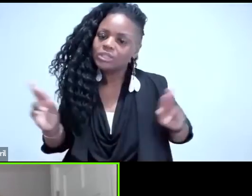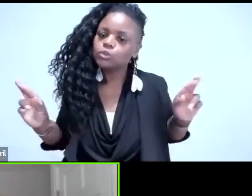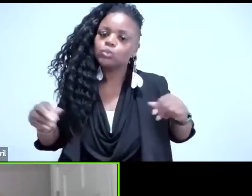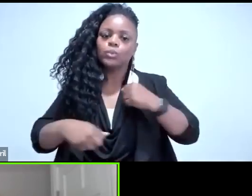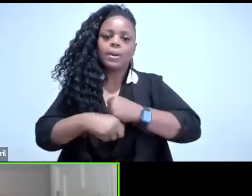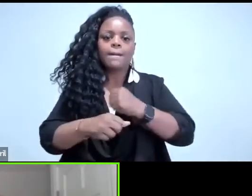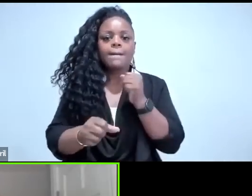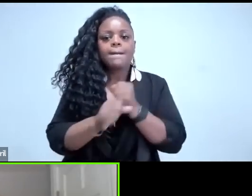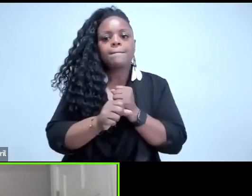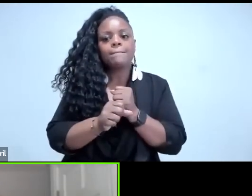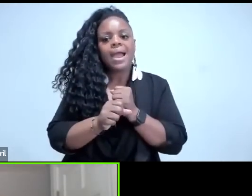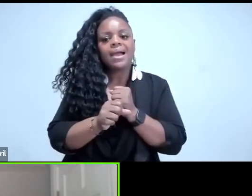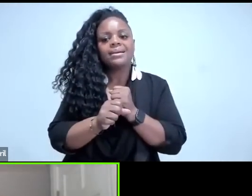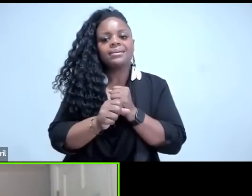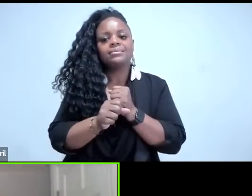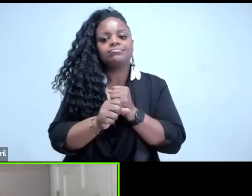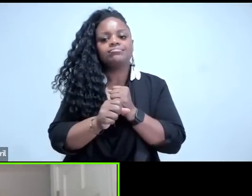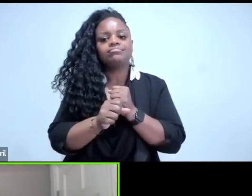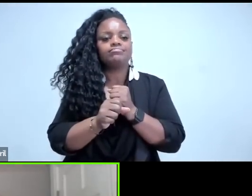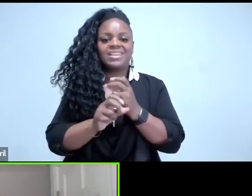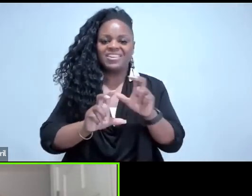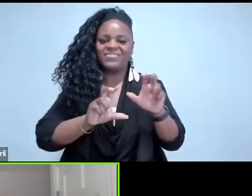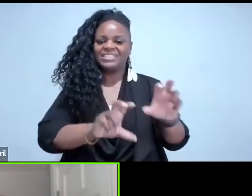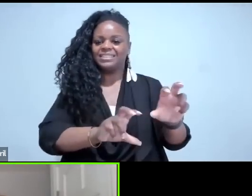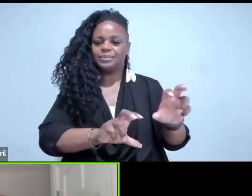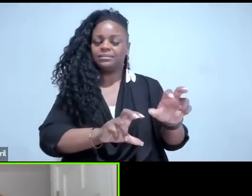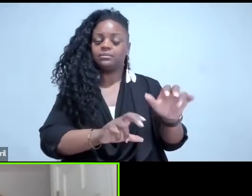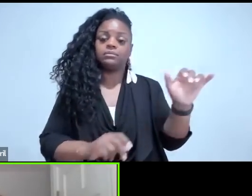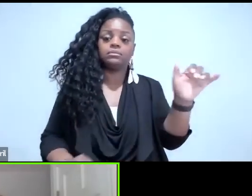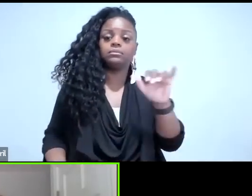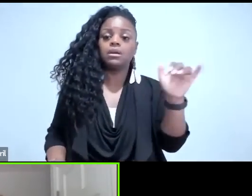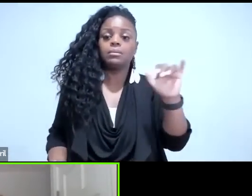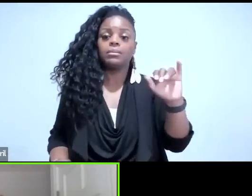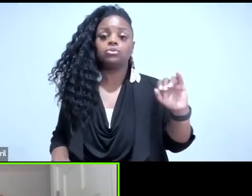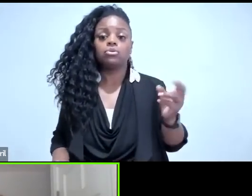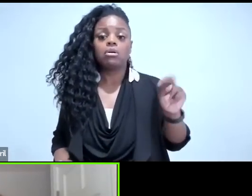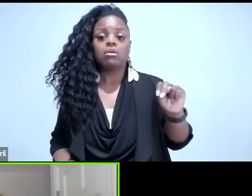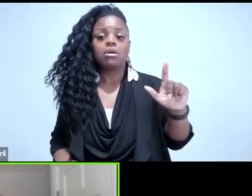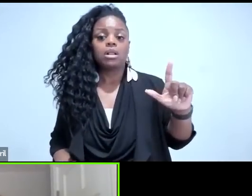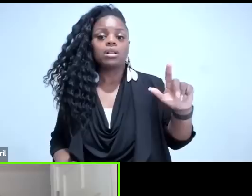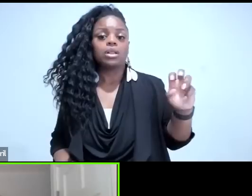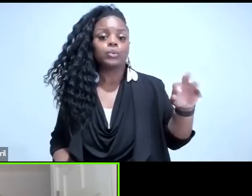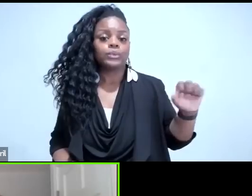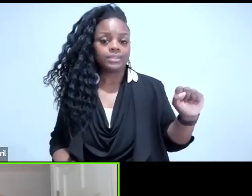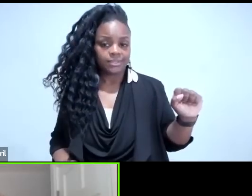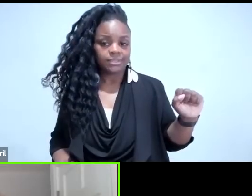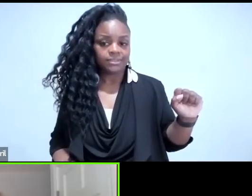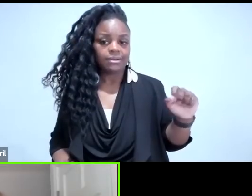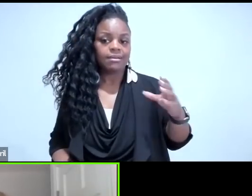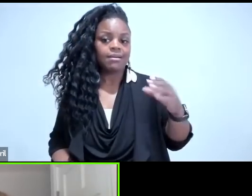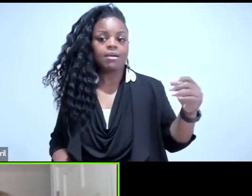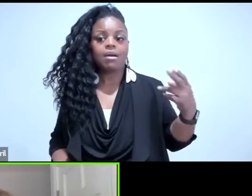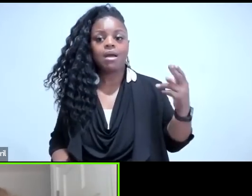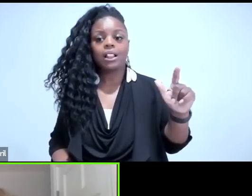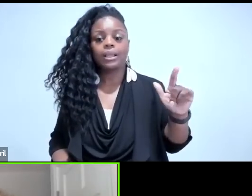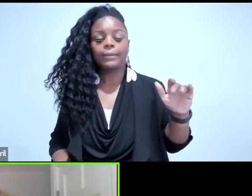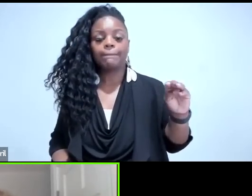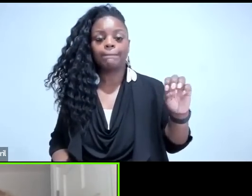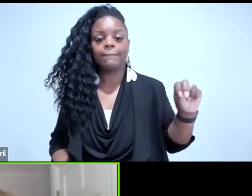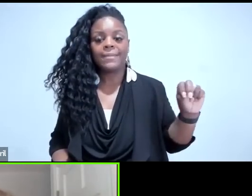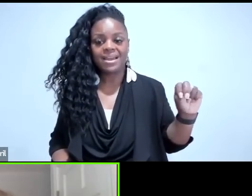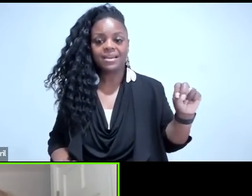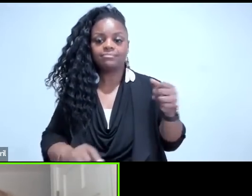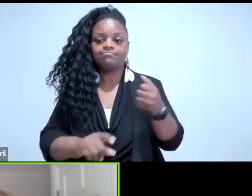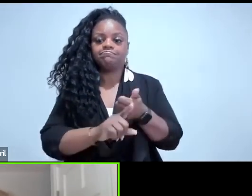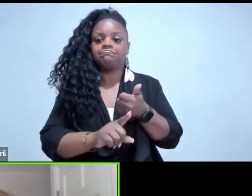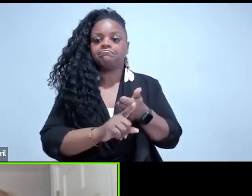and to trust workers that they would build something that would strengthen the mine workers and the clothing workers. If you'll